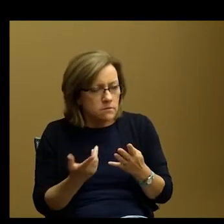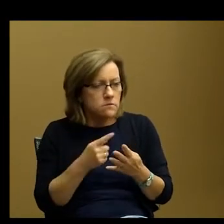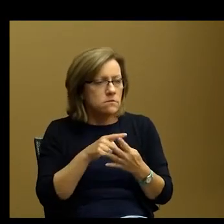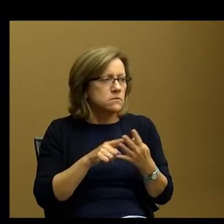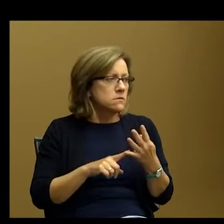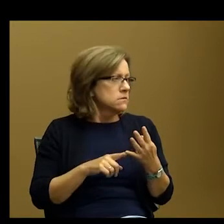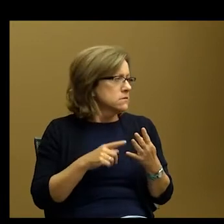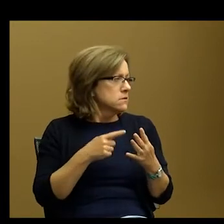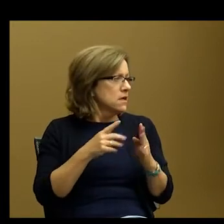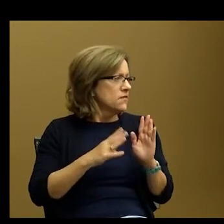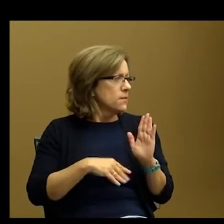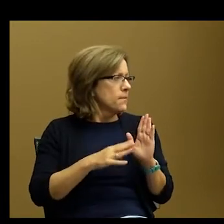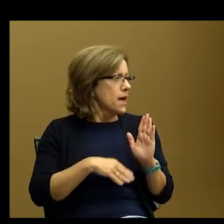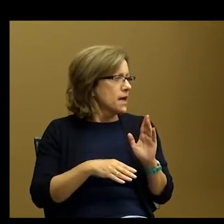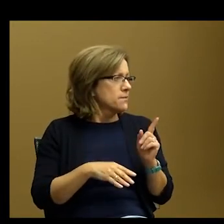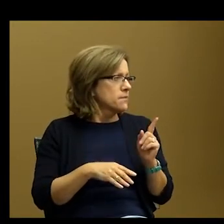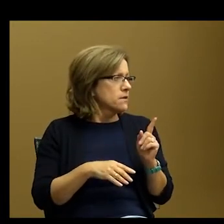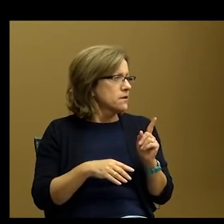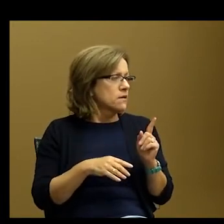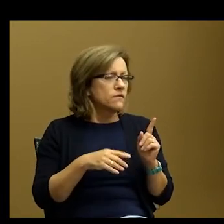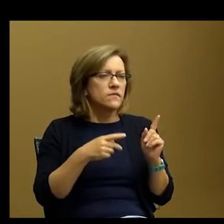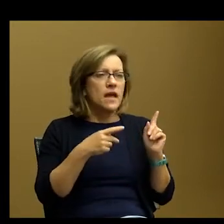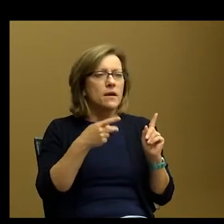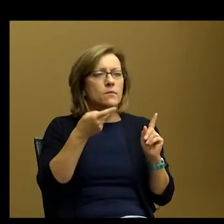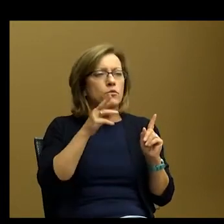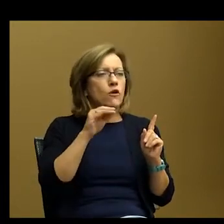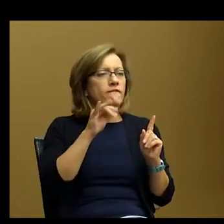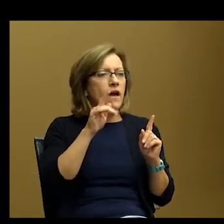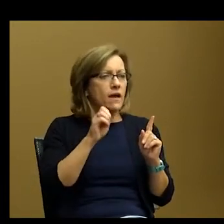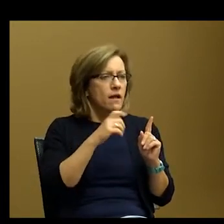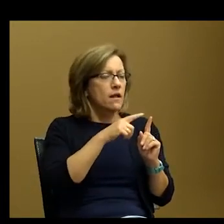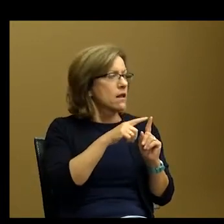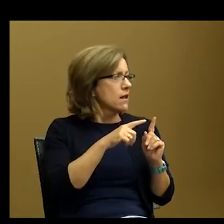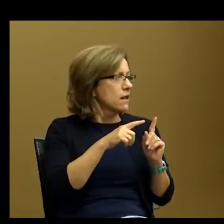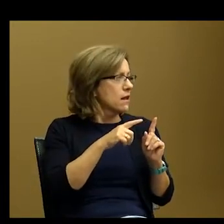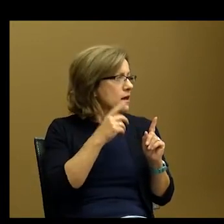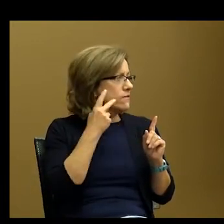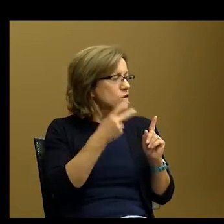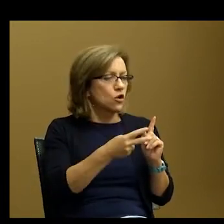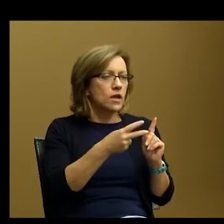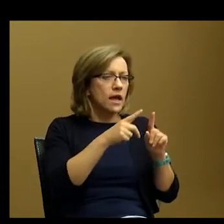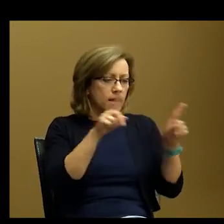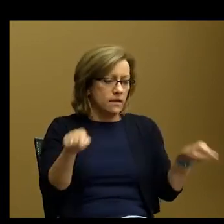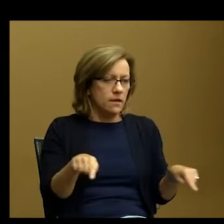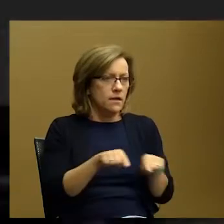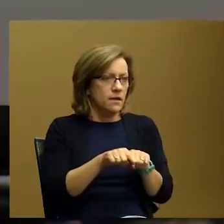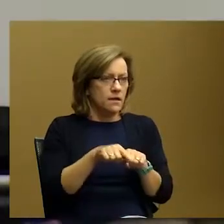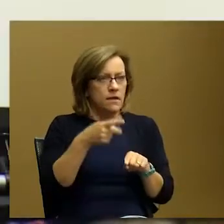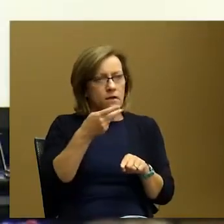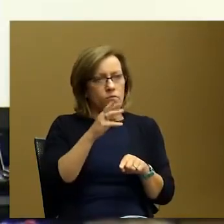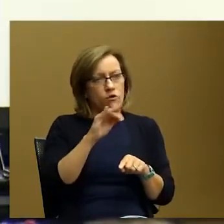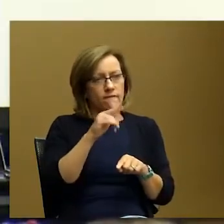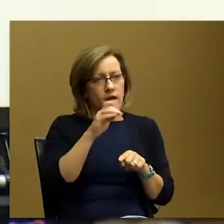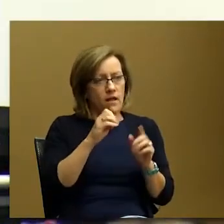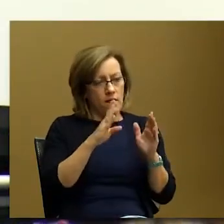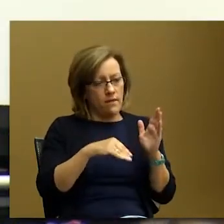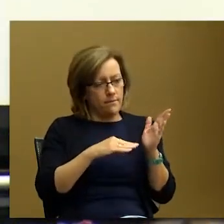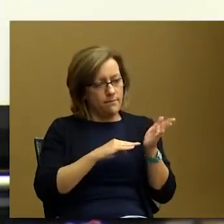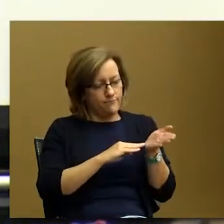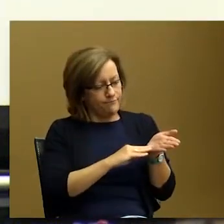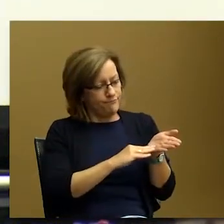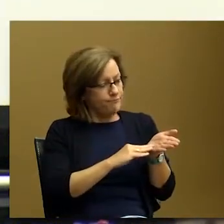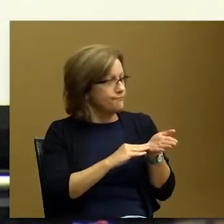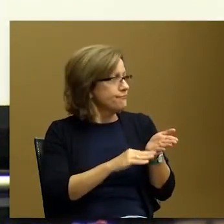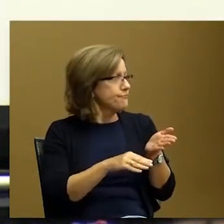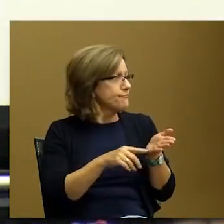they're at the bottom of the profile. So if you're looking at the profile, it's down here at the bottom.